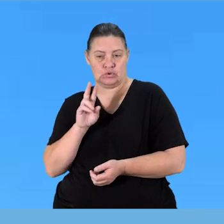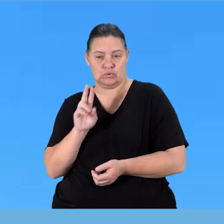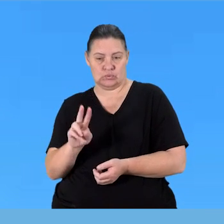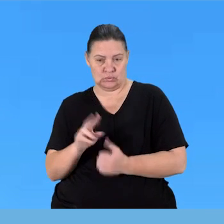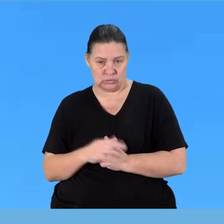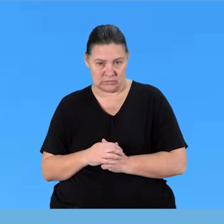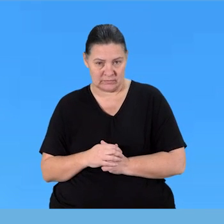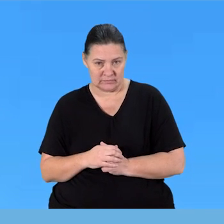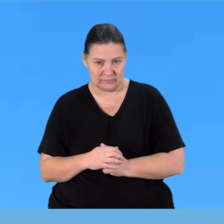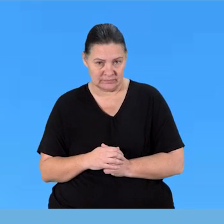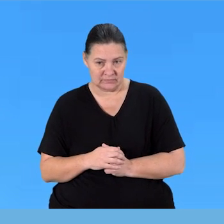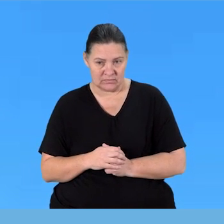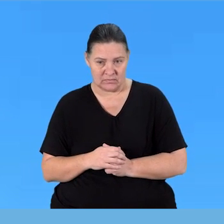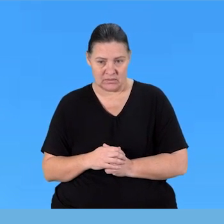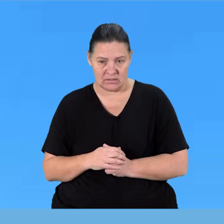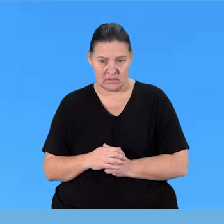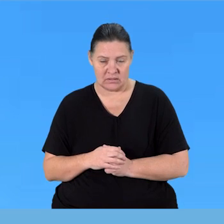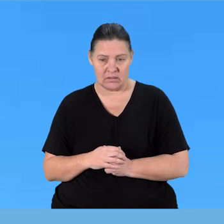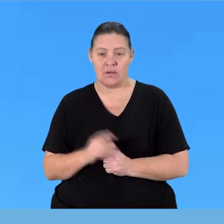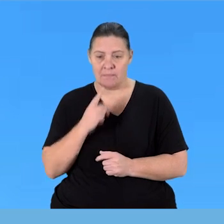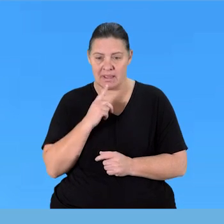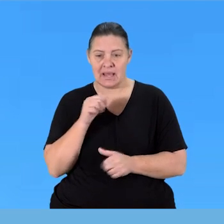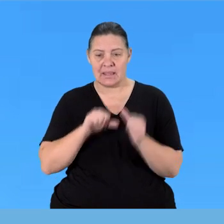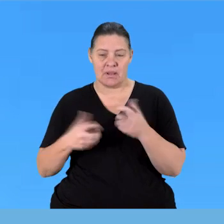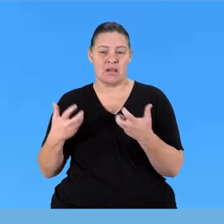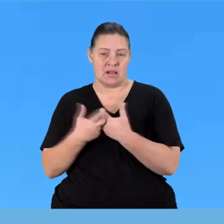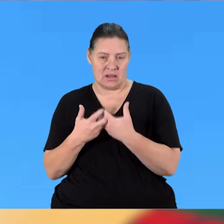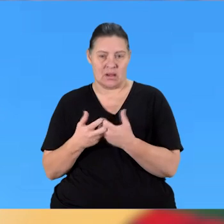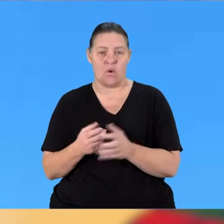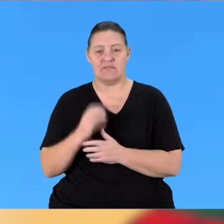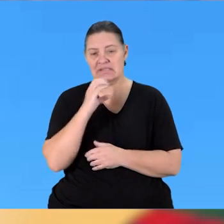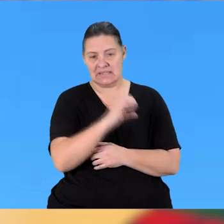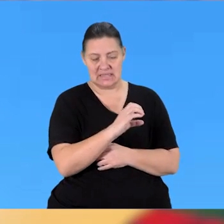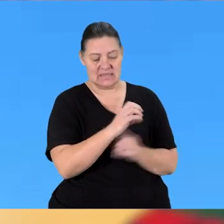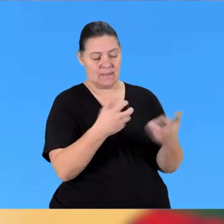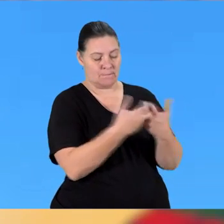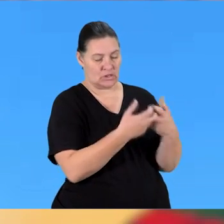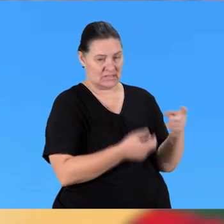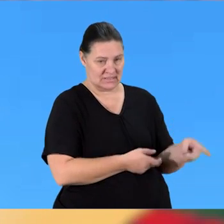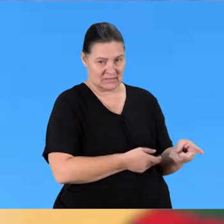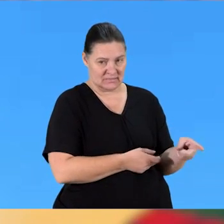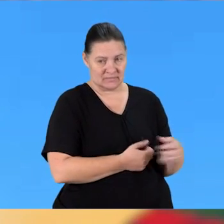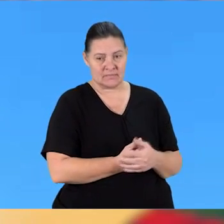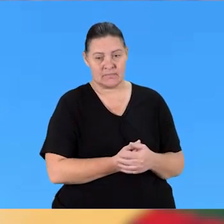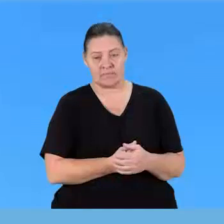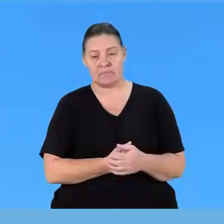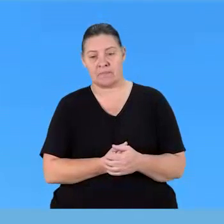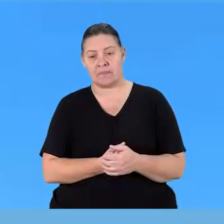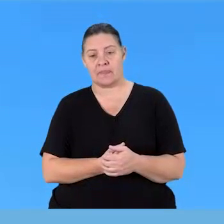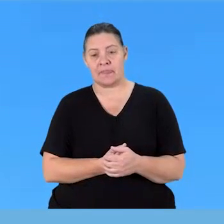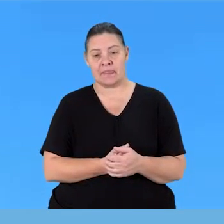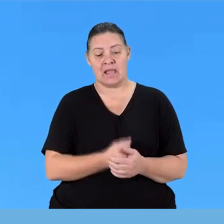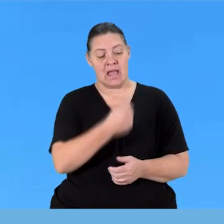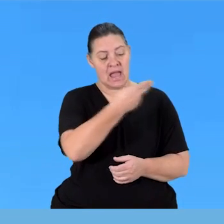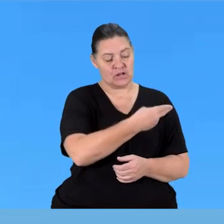chemically bonded. Each one of those hydrogen atoms is chemically bonded to the C atom. Now these two